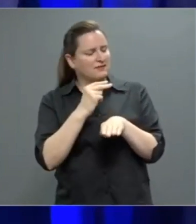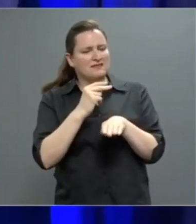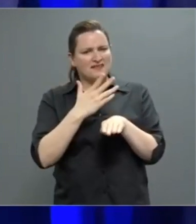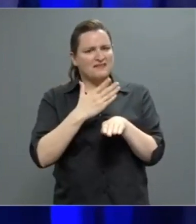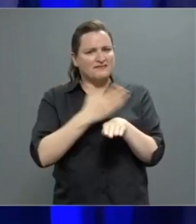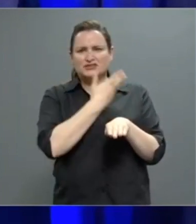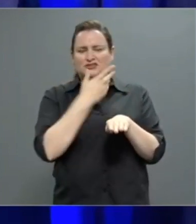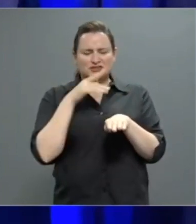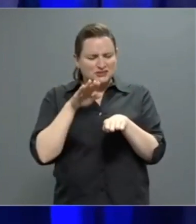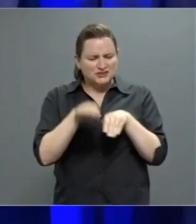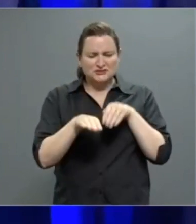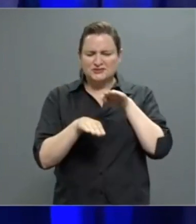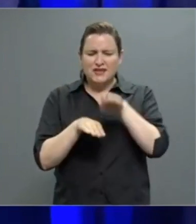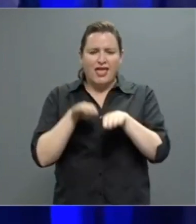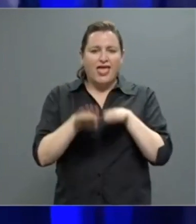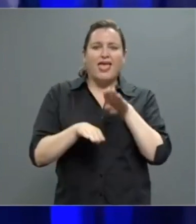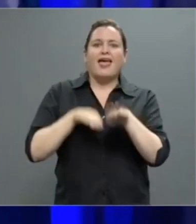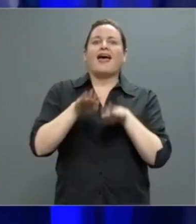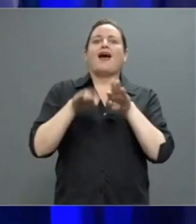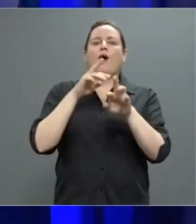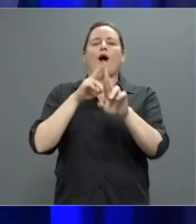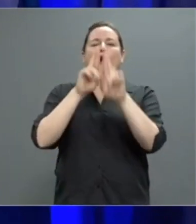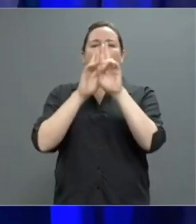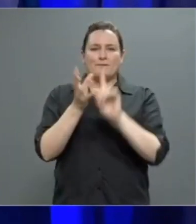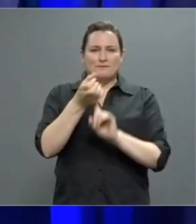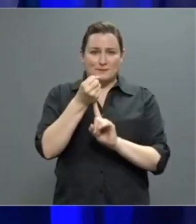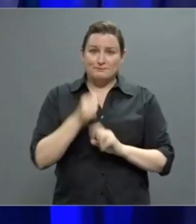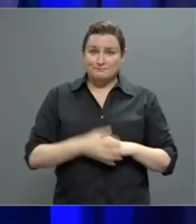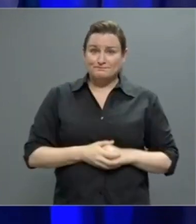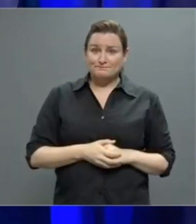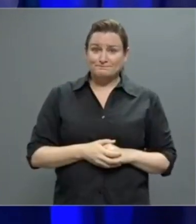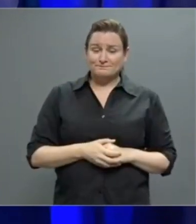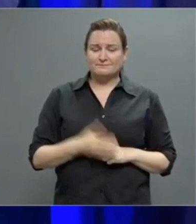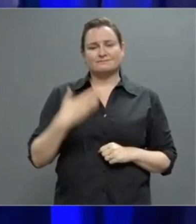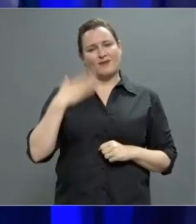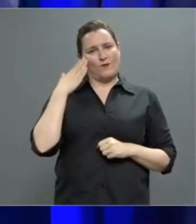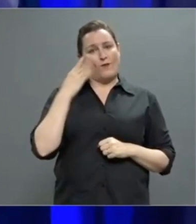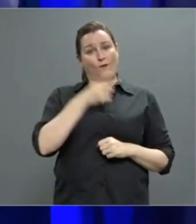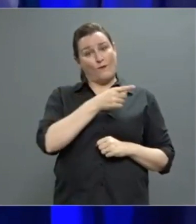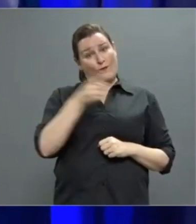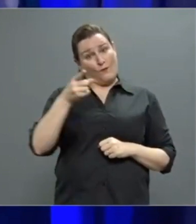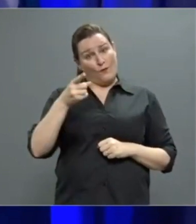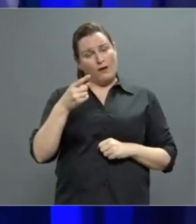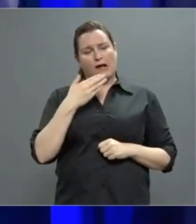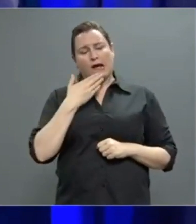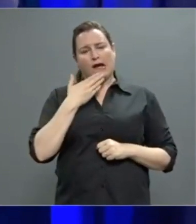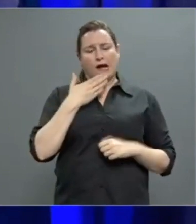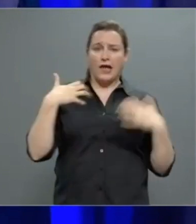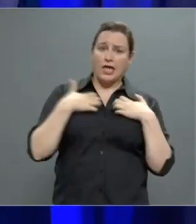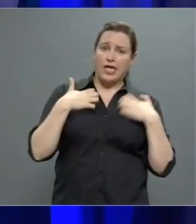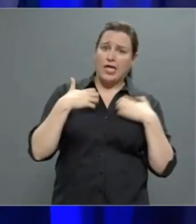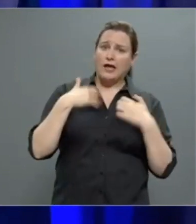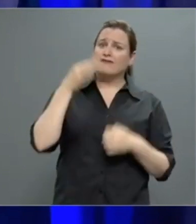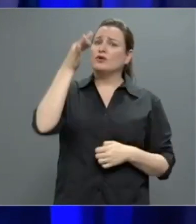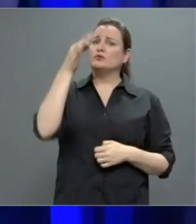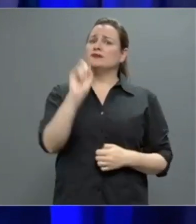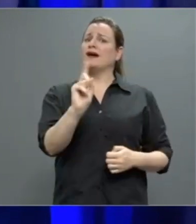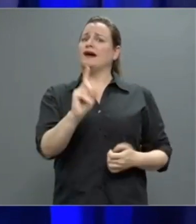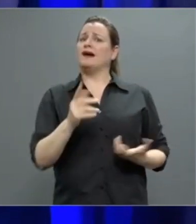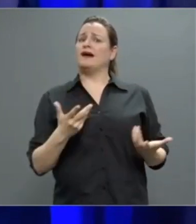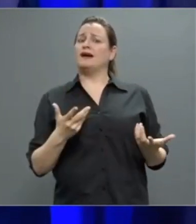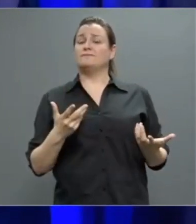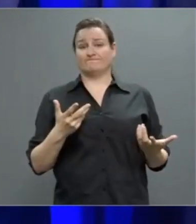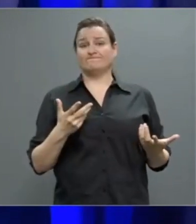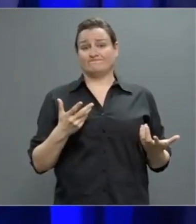ever. I know that many of you are afraid of what the future holds. We can all feel the decline created